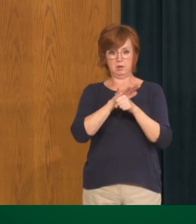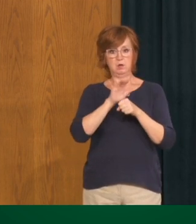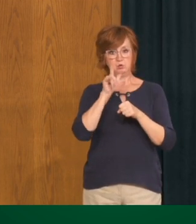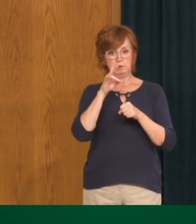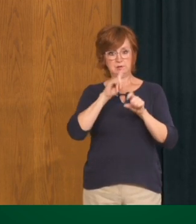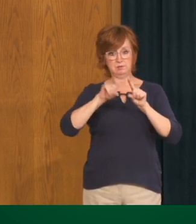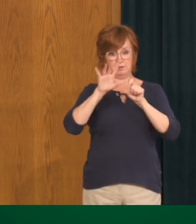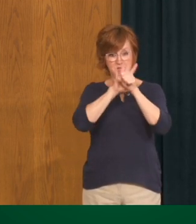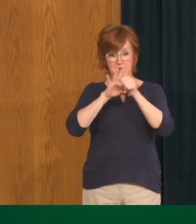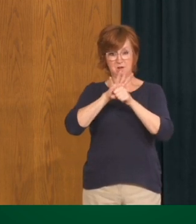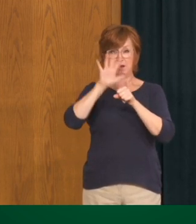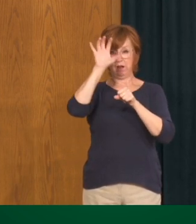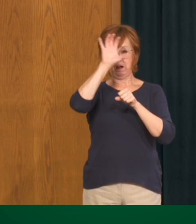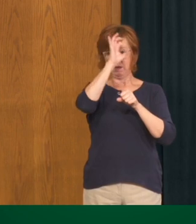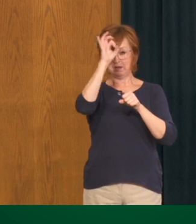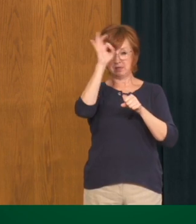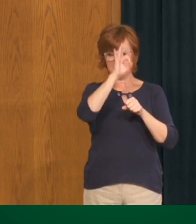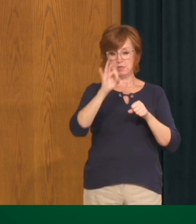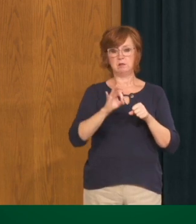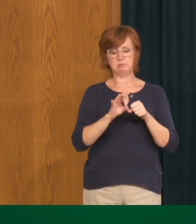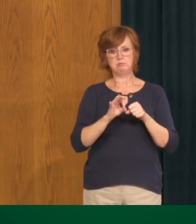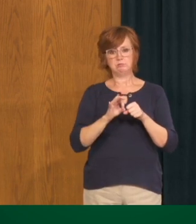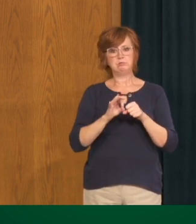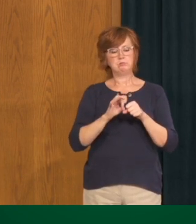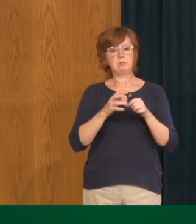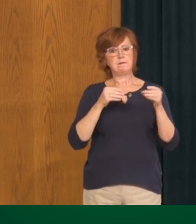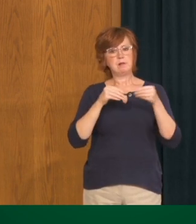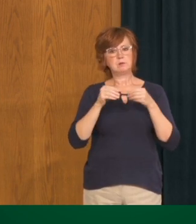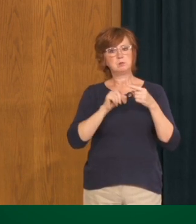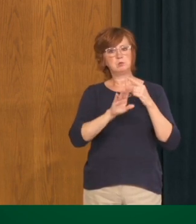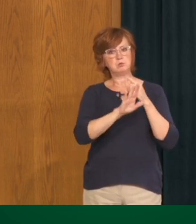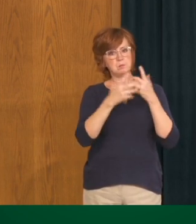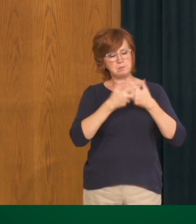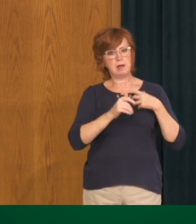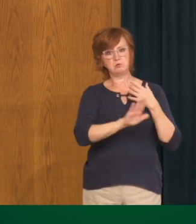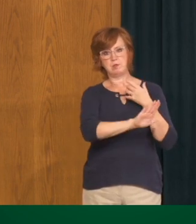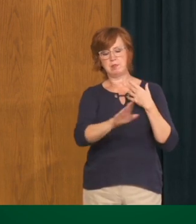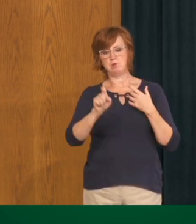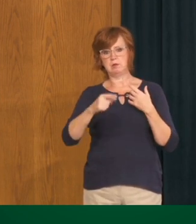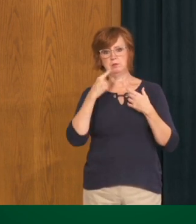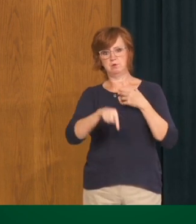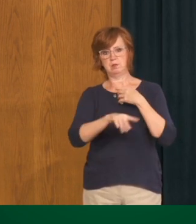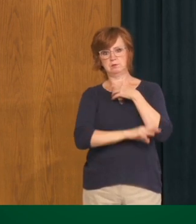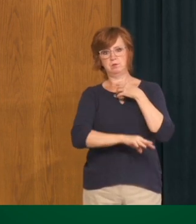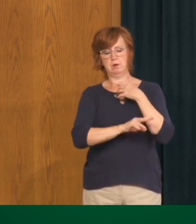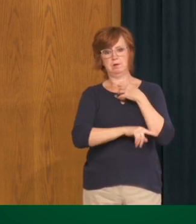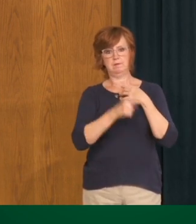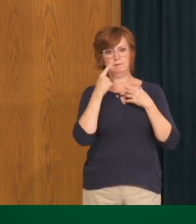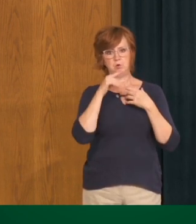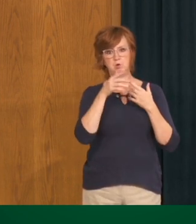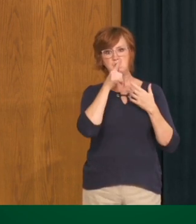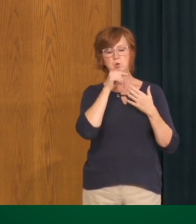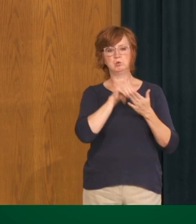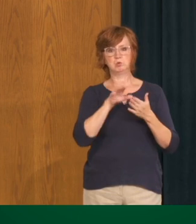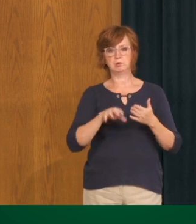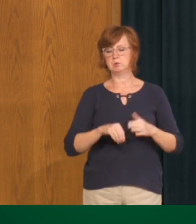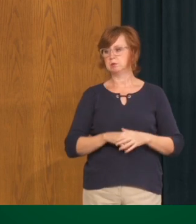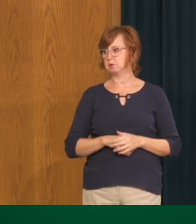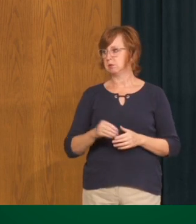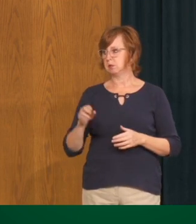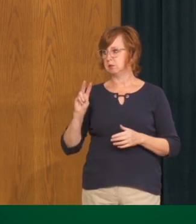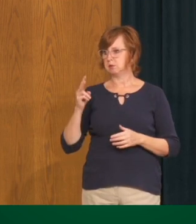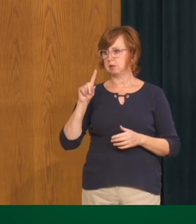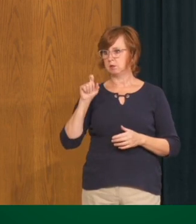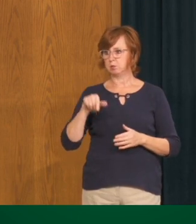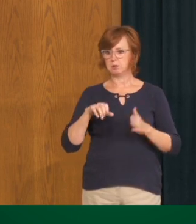school divisions have done an excellent job in preparing those plans so that children return to school in the fall in the safest way possible. You have a follow-up,